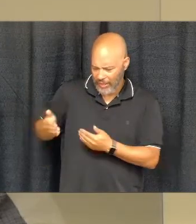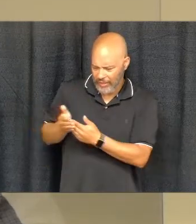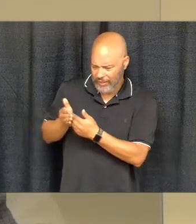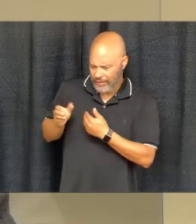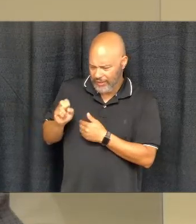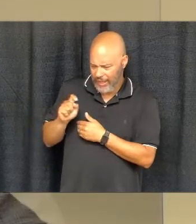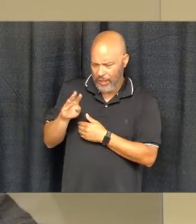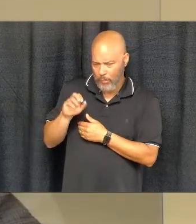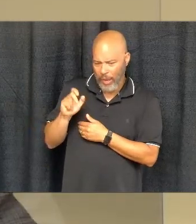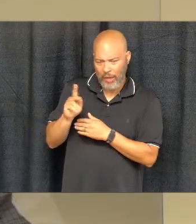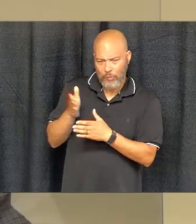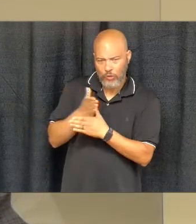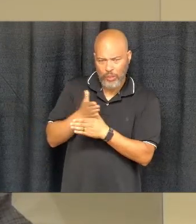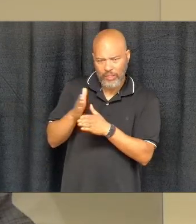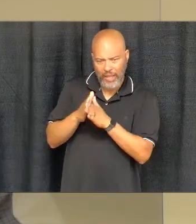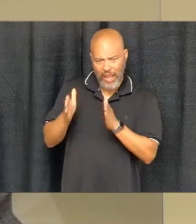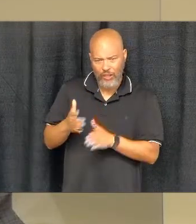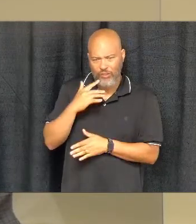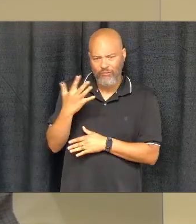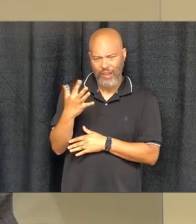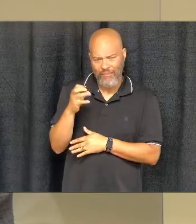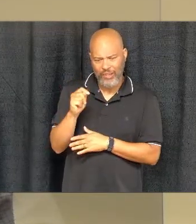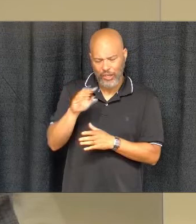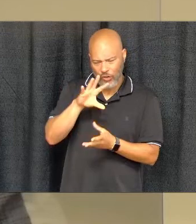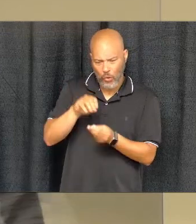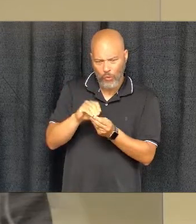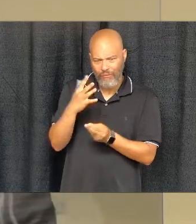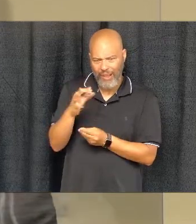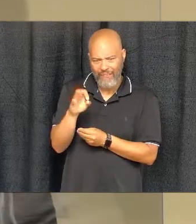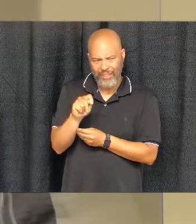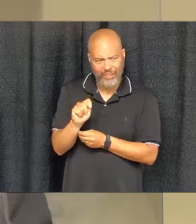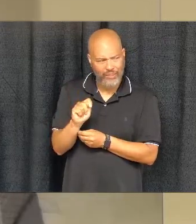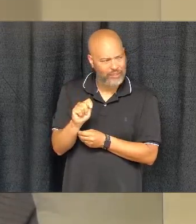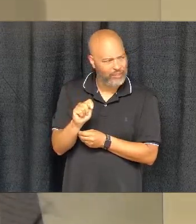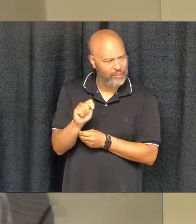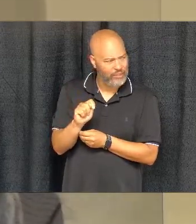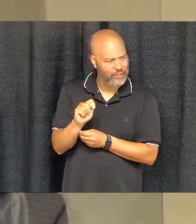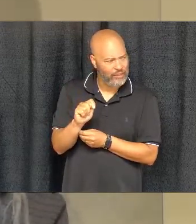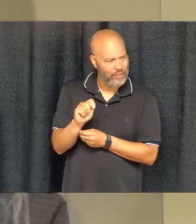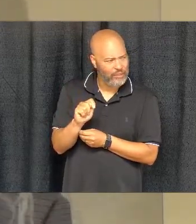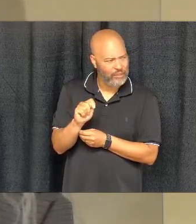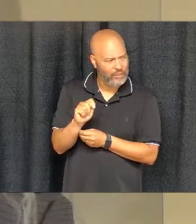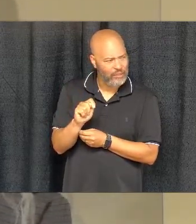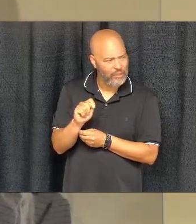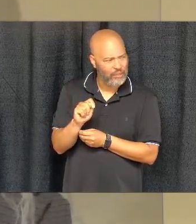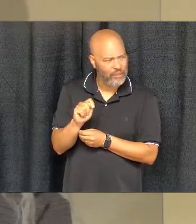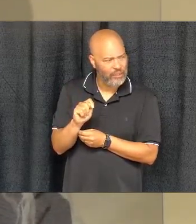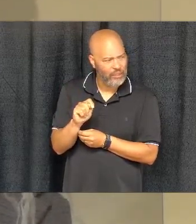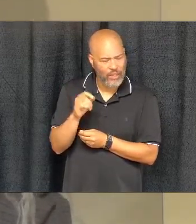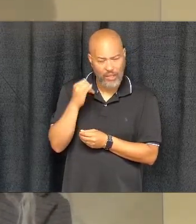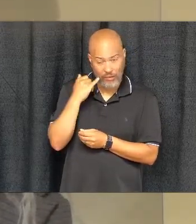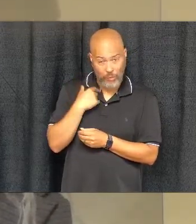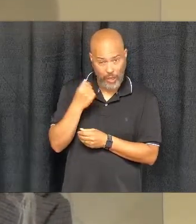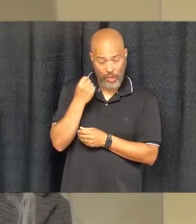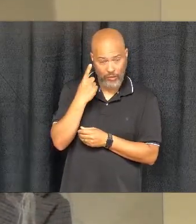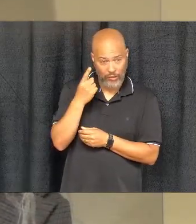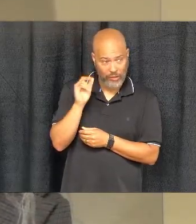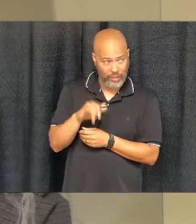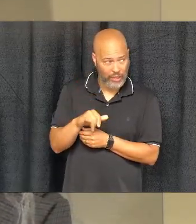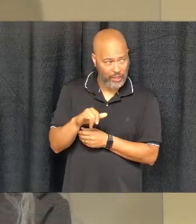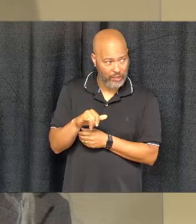these dwellings, it's 5 feet, a total of 5 feet. So if I'm understanding this